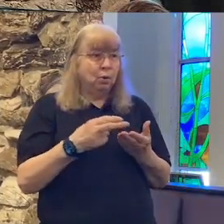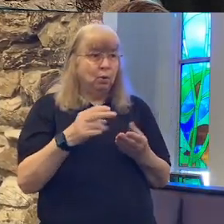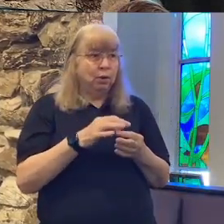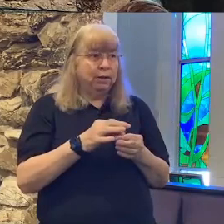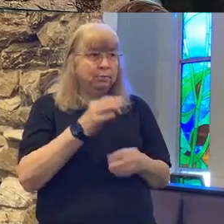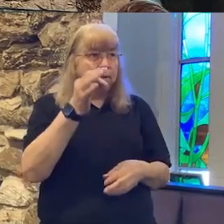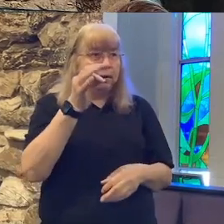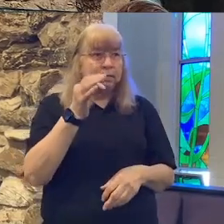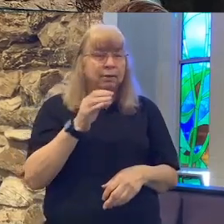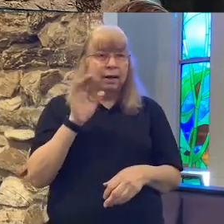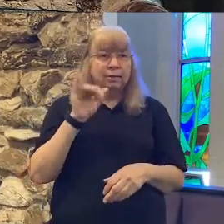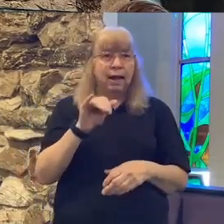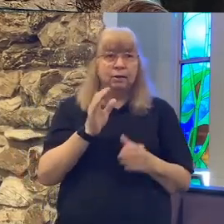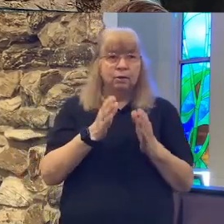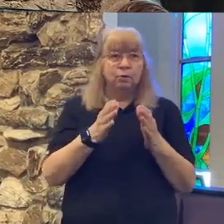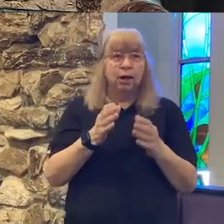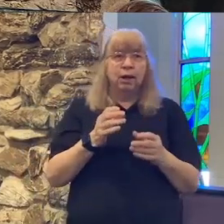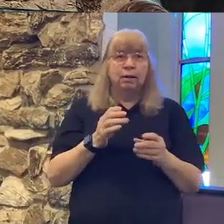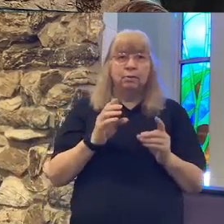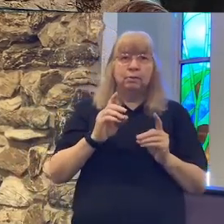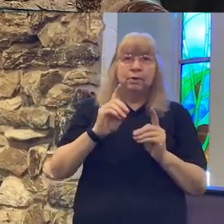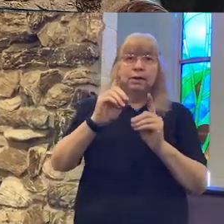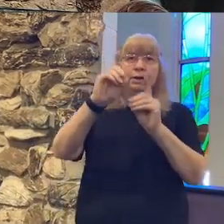Because that's the way it was with the disciples.